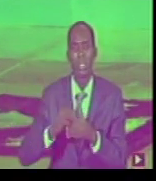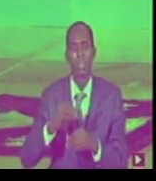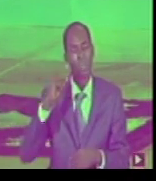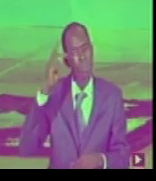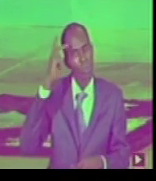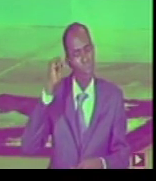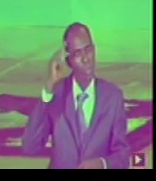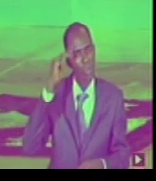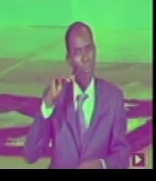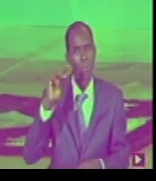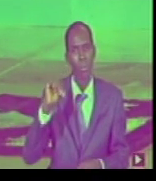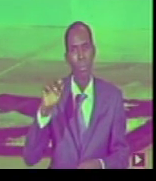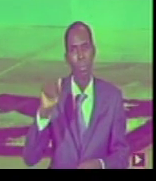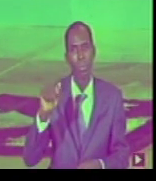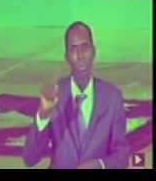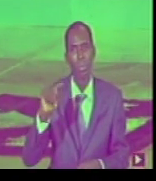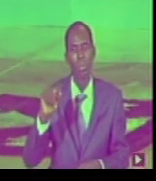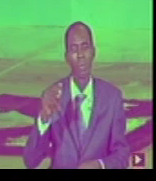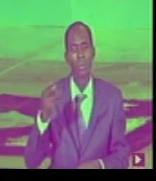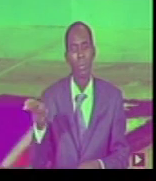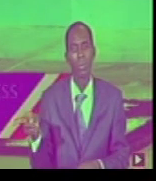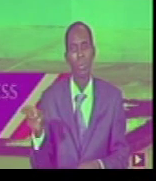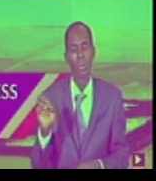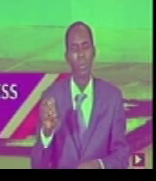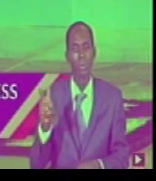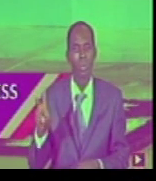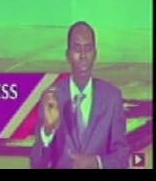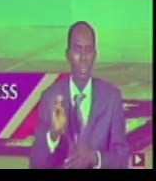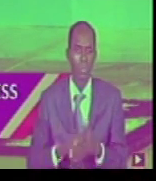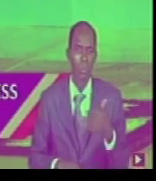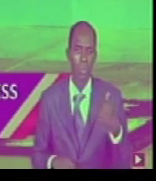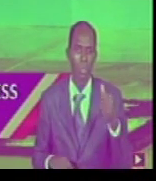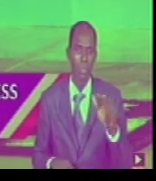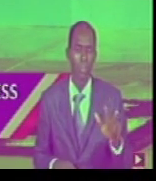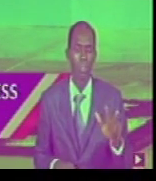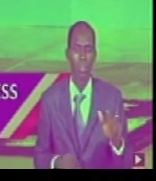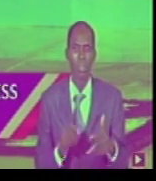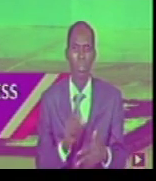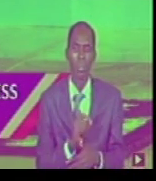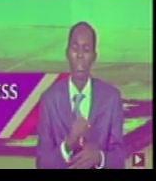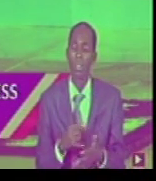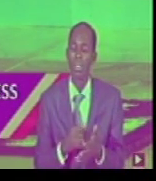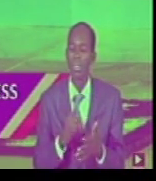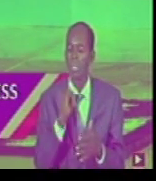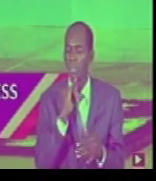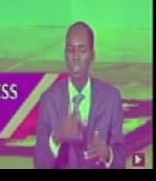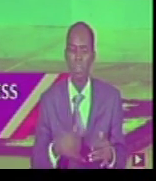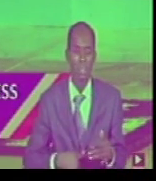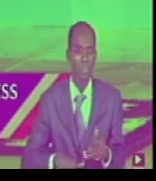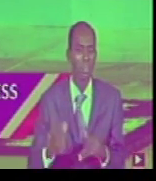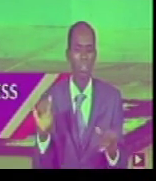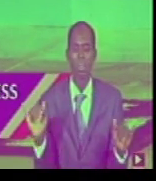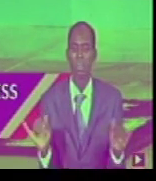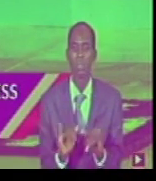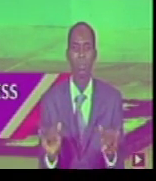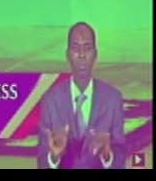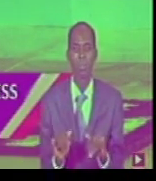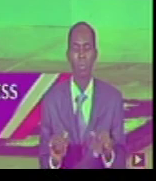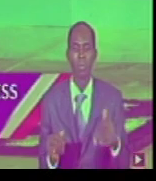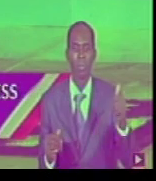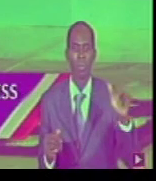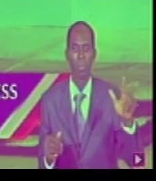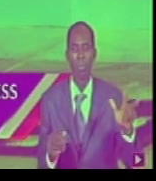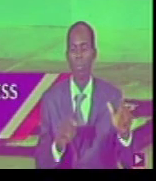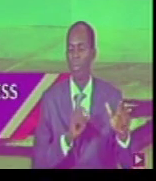Testament now. Matthew chapter 13 is still the same. We're reading from verse